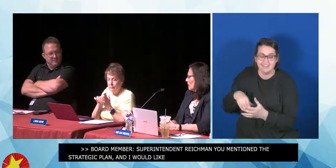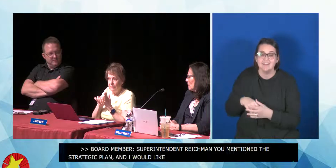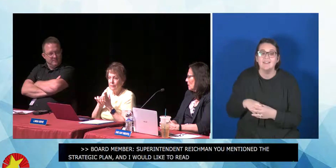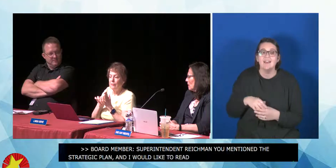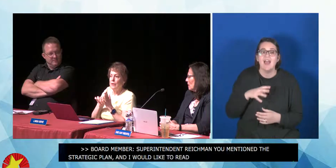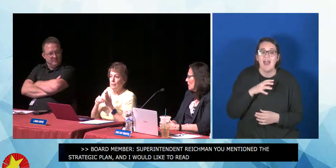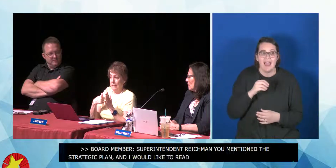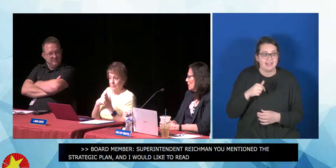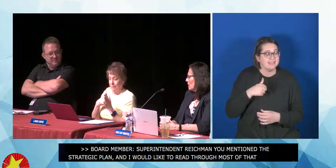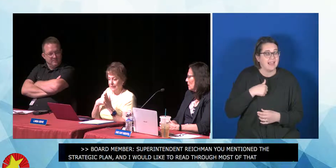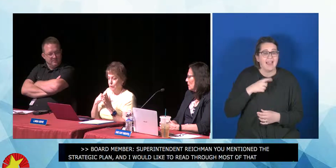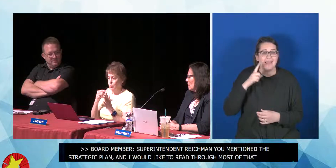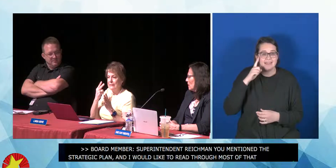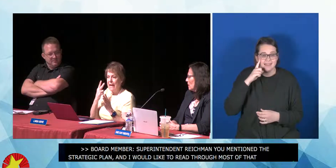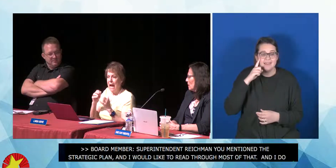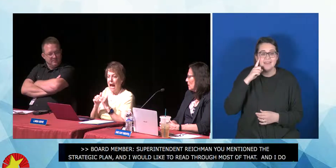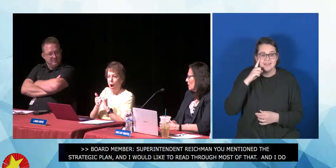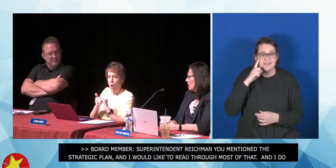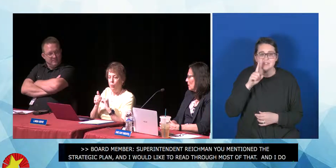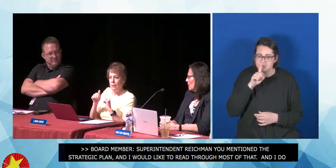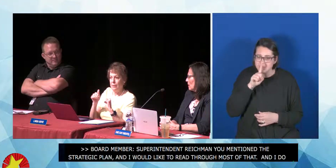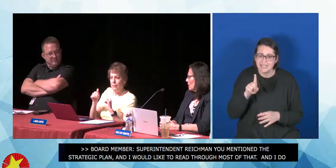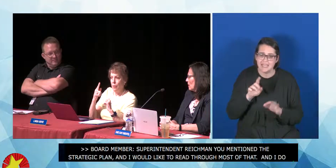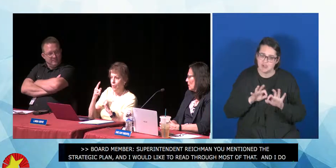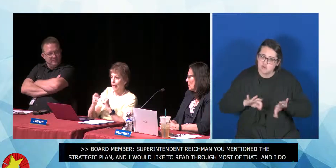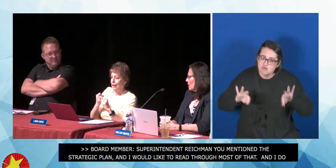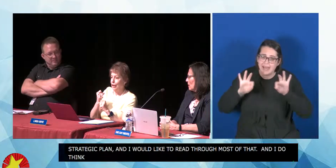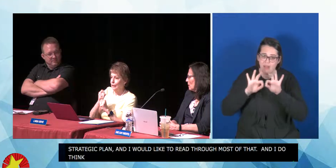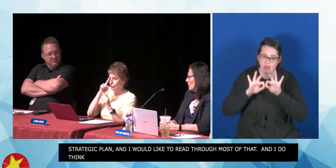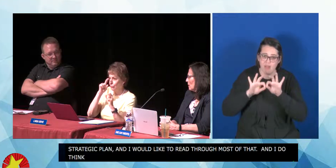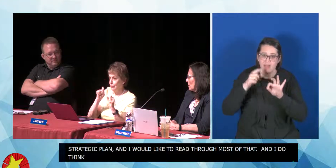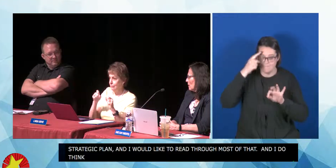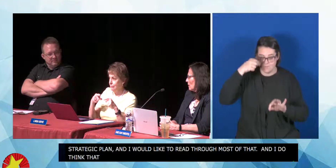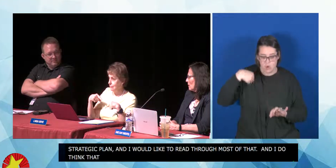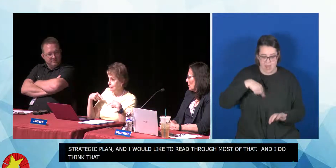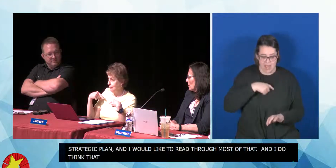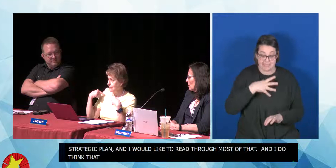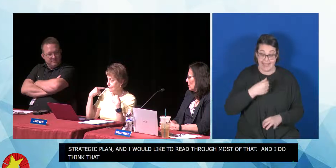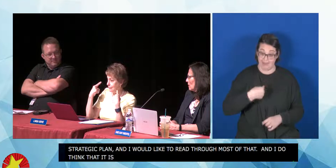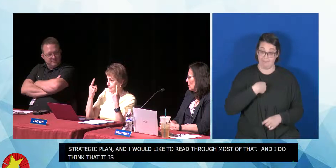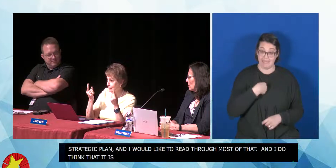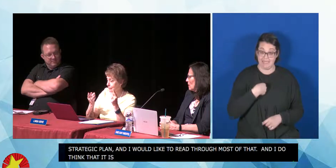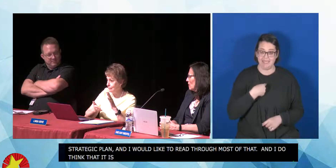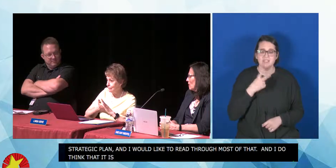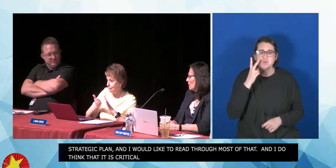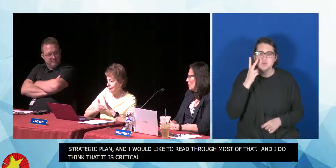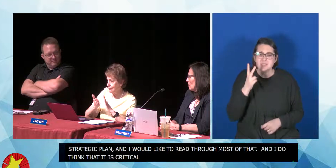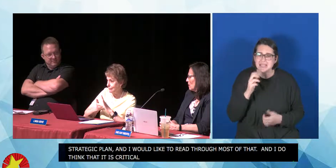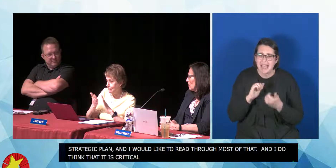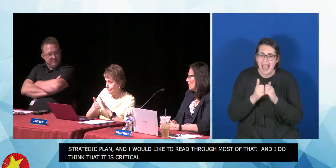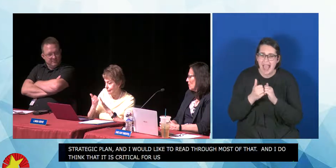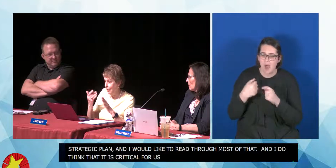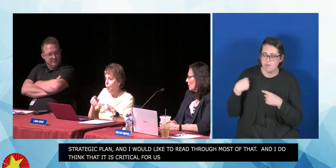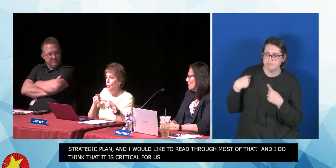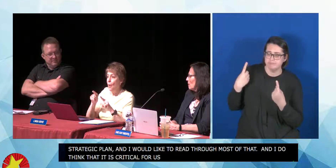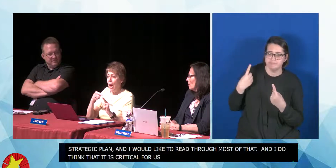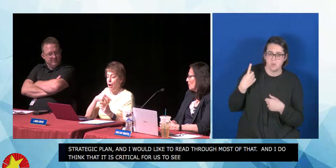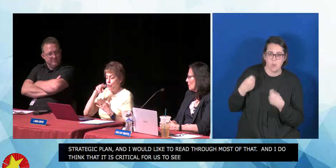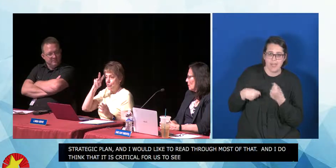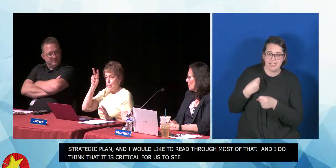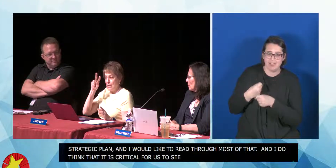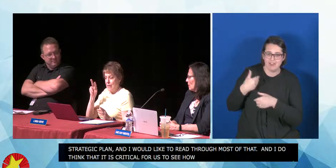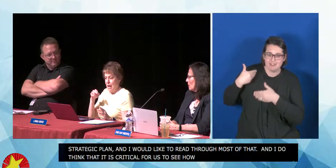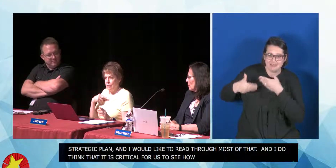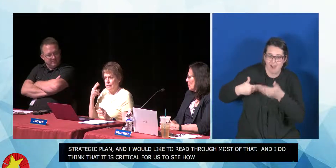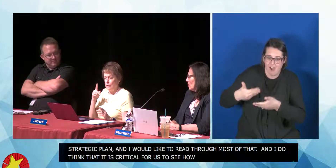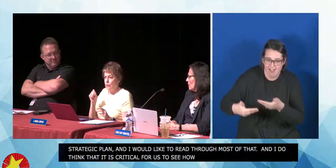And I do think that it's critical for us and for me to see how it has gone over that year, how that